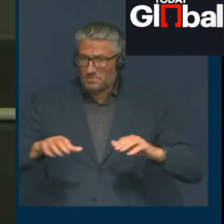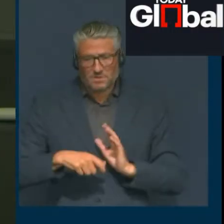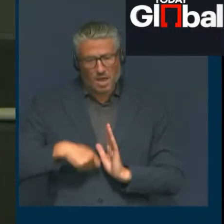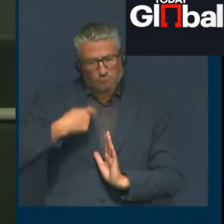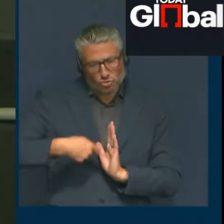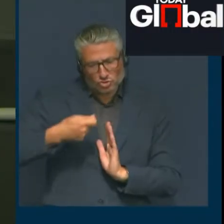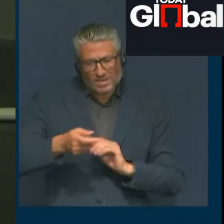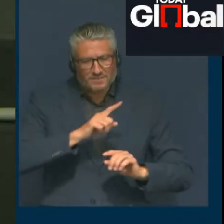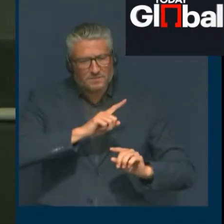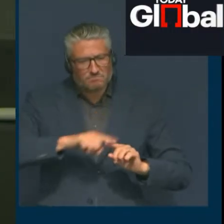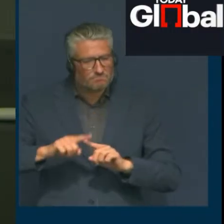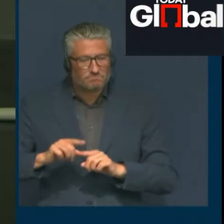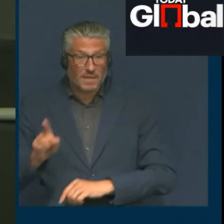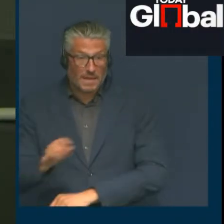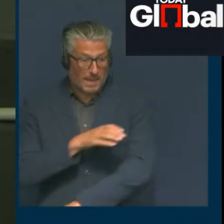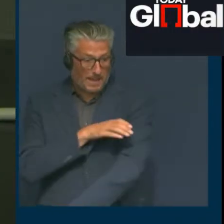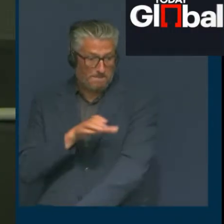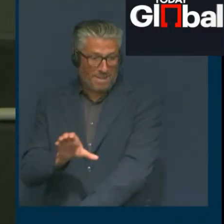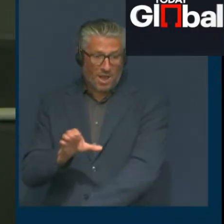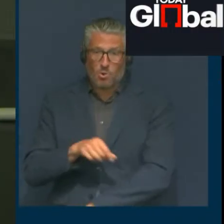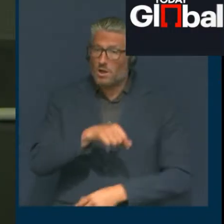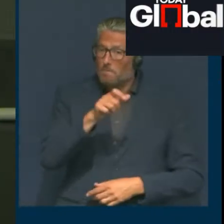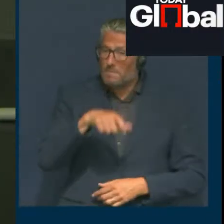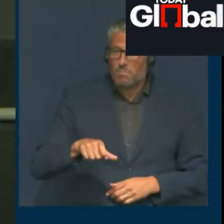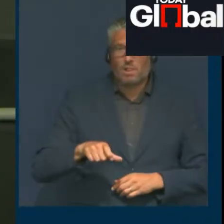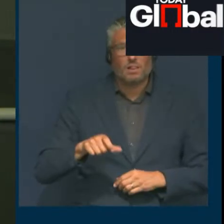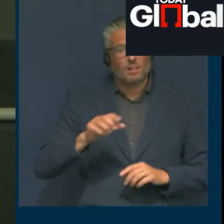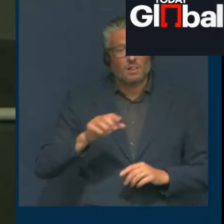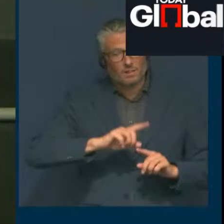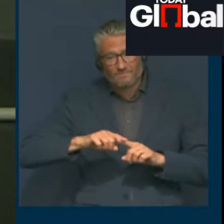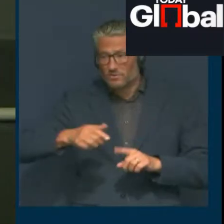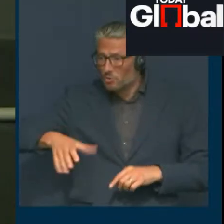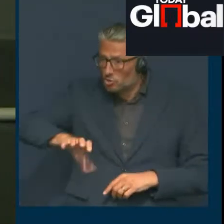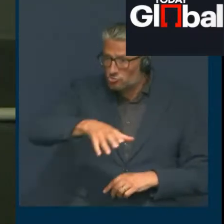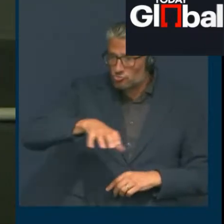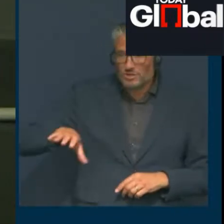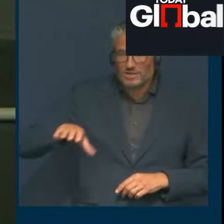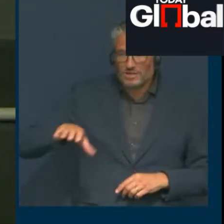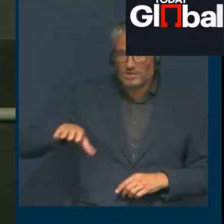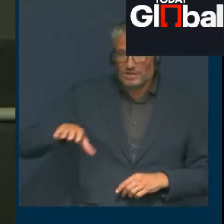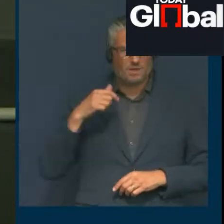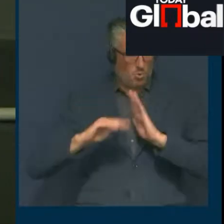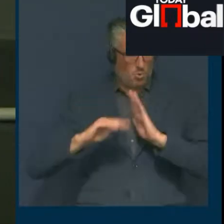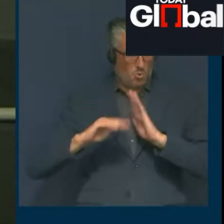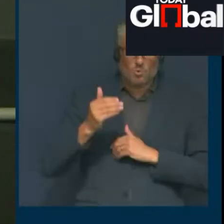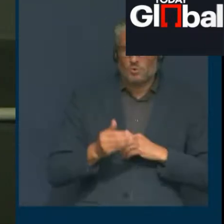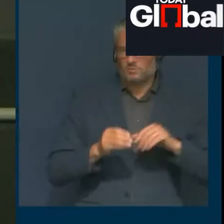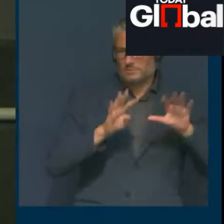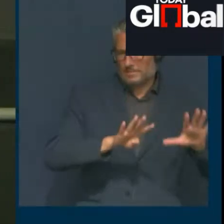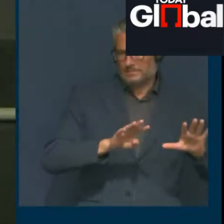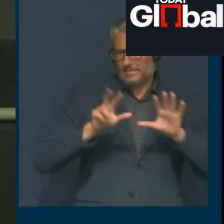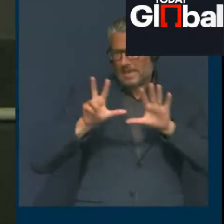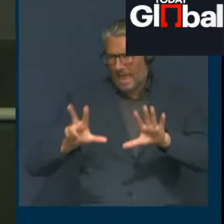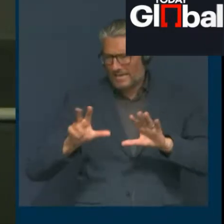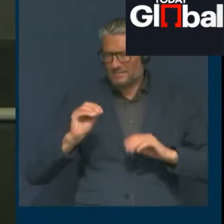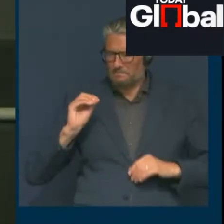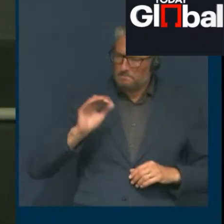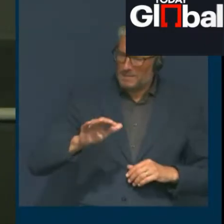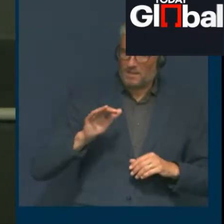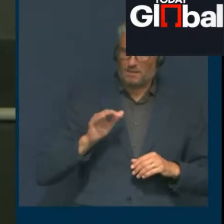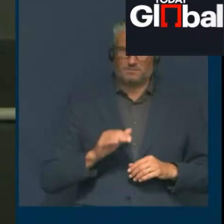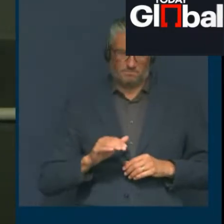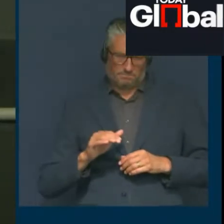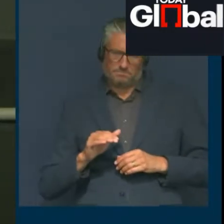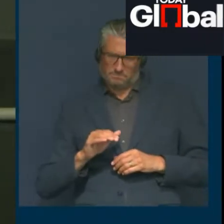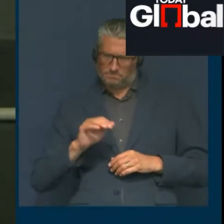with disabilities exceeding 98 million US dollars. Foremost among these efforts is the Sheikh Hamad